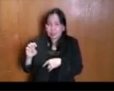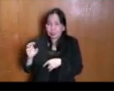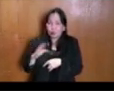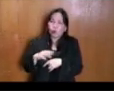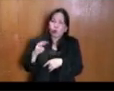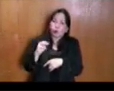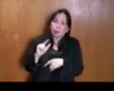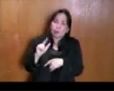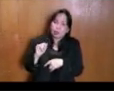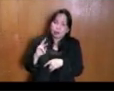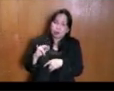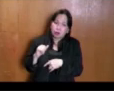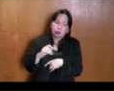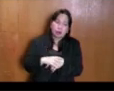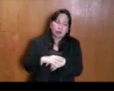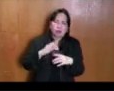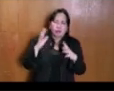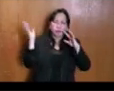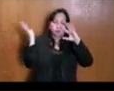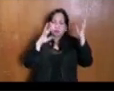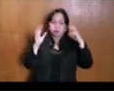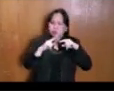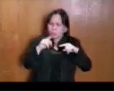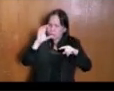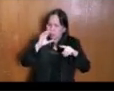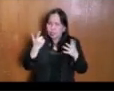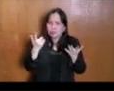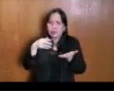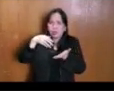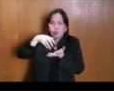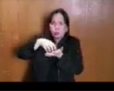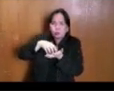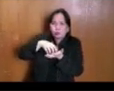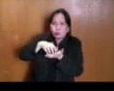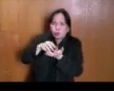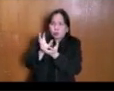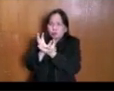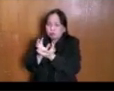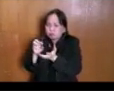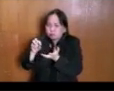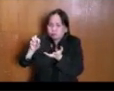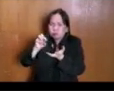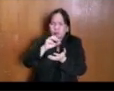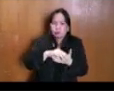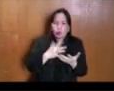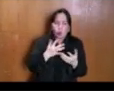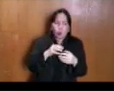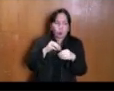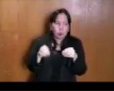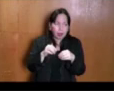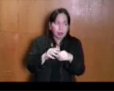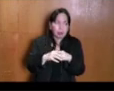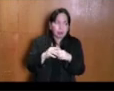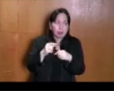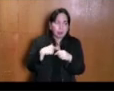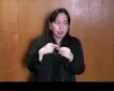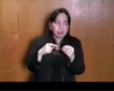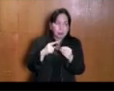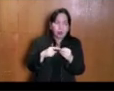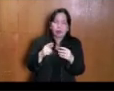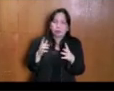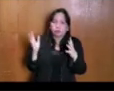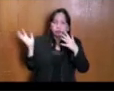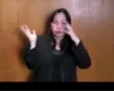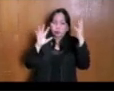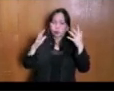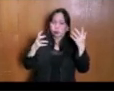help identify vulnerable or high-risk populations and infrastructure. And in terms of disaster